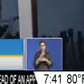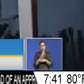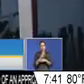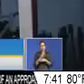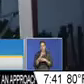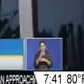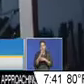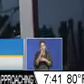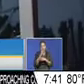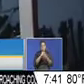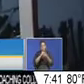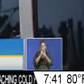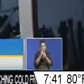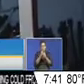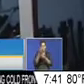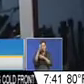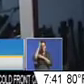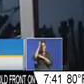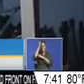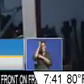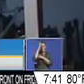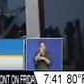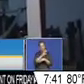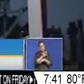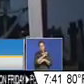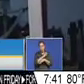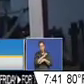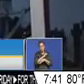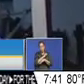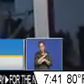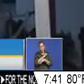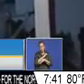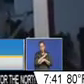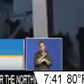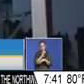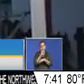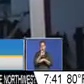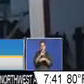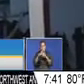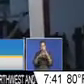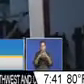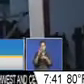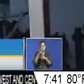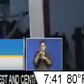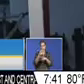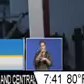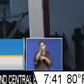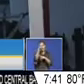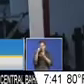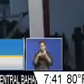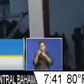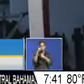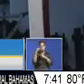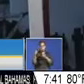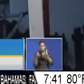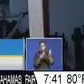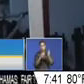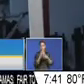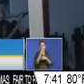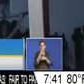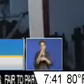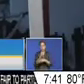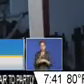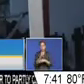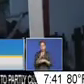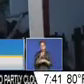sports. Elijah Obed, first world champion and only world champion ever. But there have other boxers who follow in his footsteps and